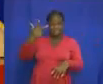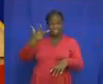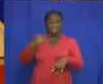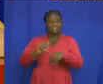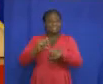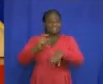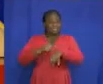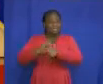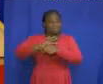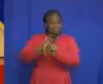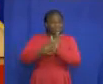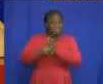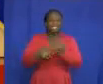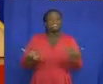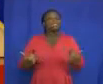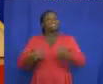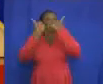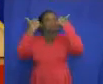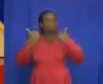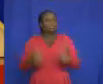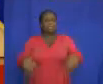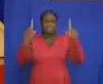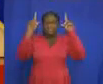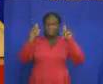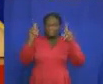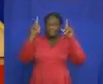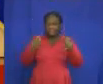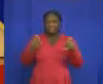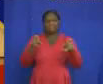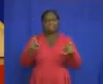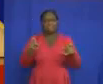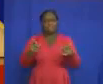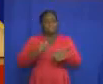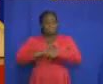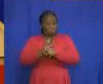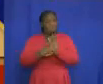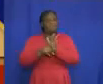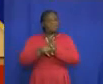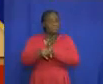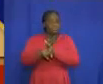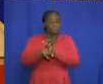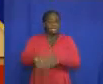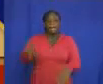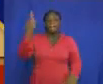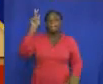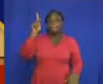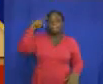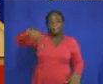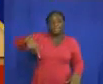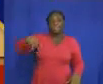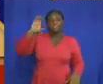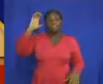and also challenges in attesting to the authenticity of COVID-19 PCR